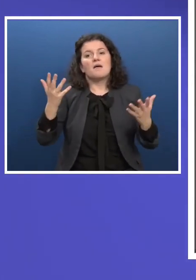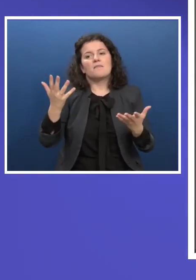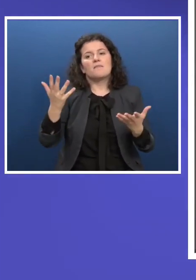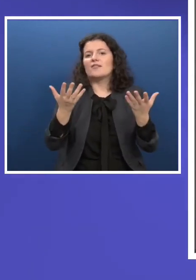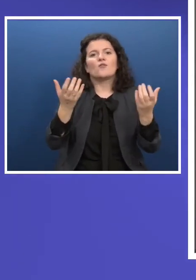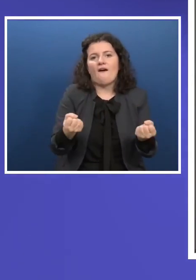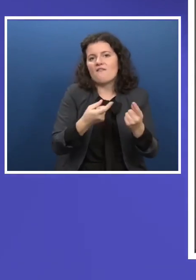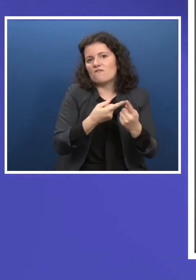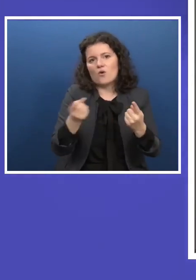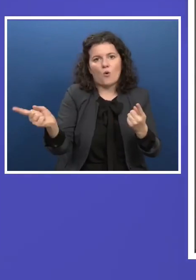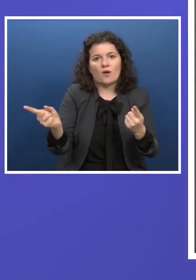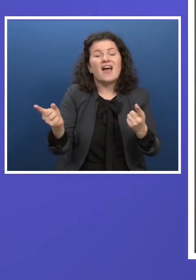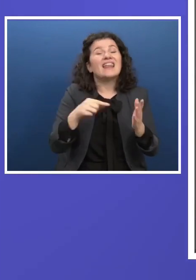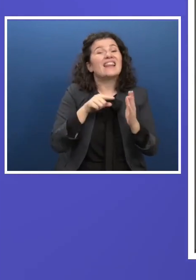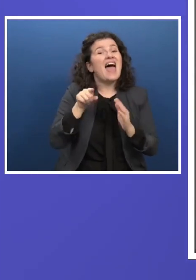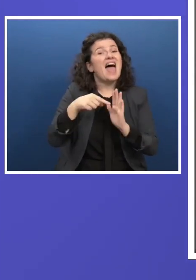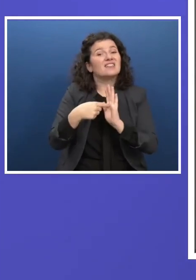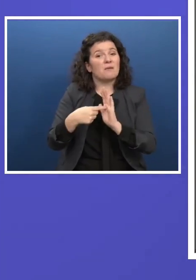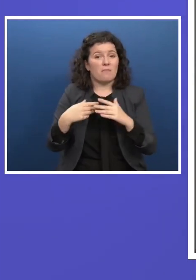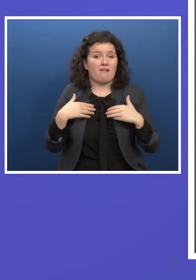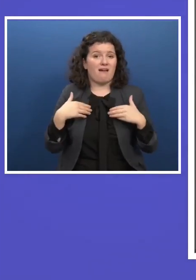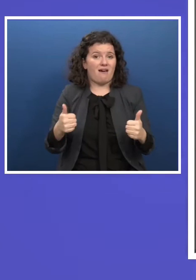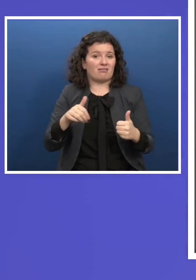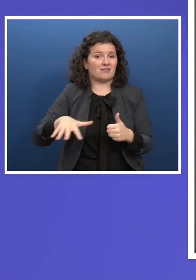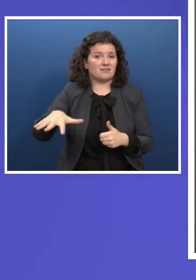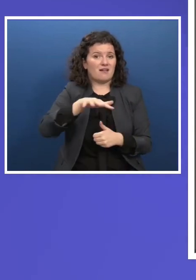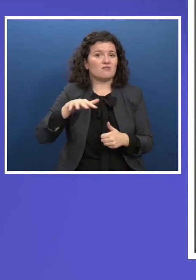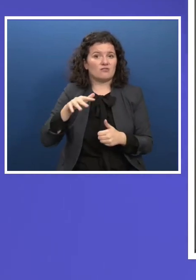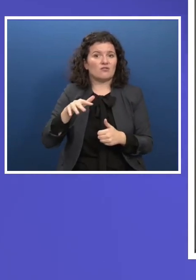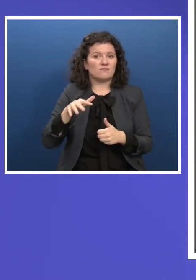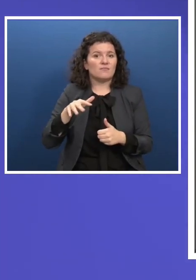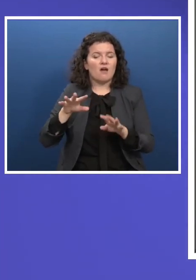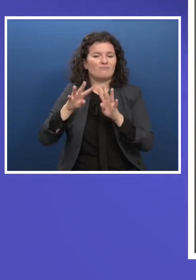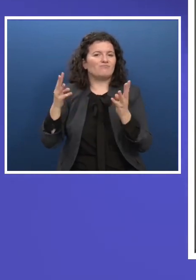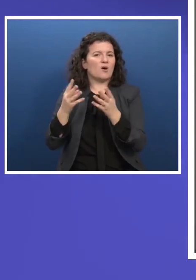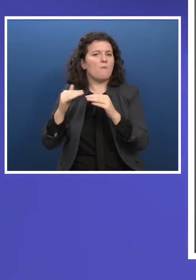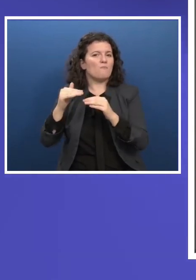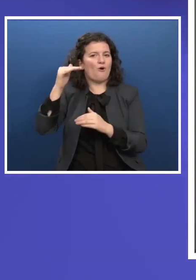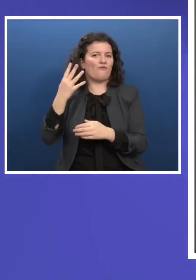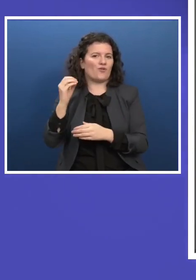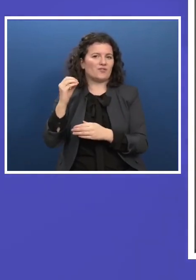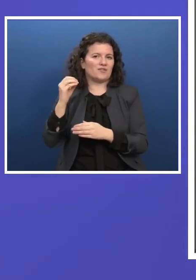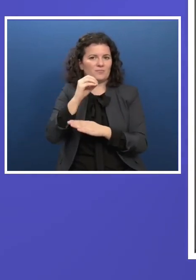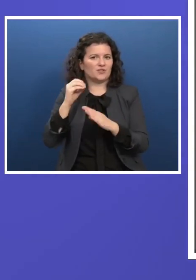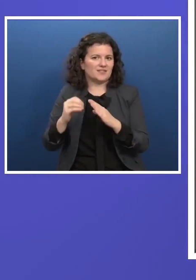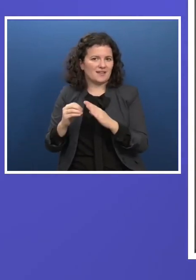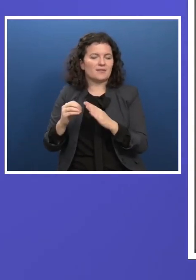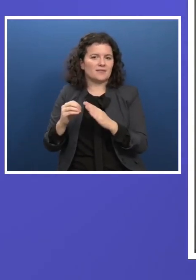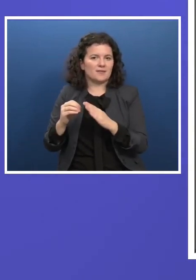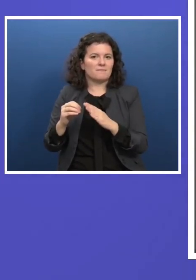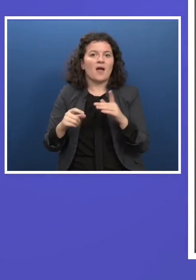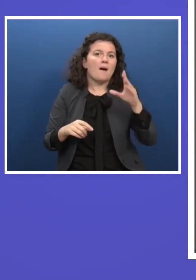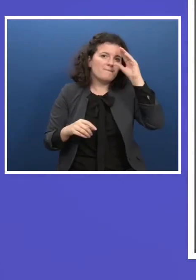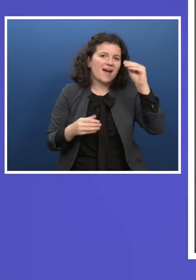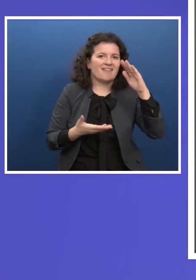health sector. There are a lot of women there. And for example, if we think about childcare or so on, so